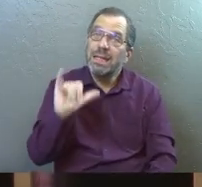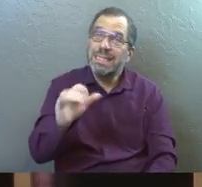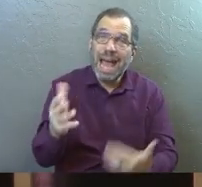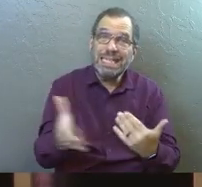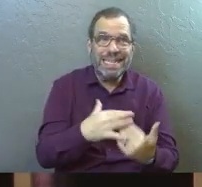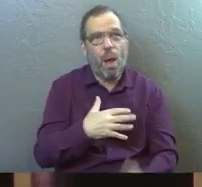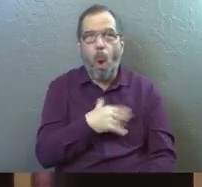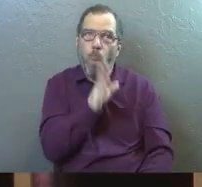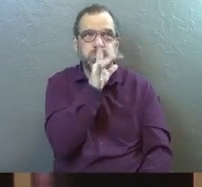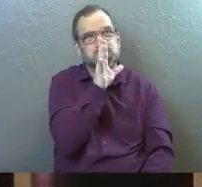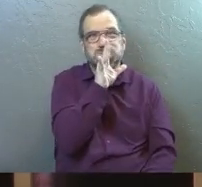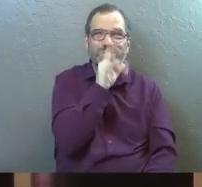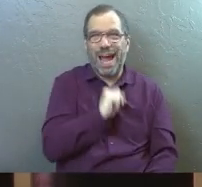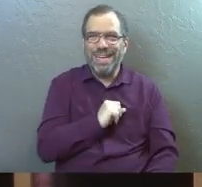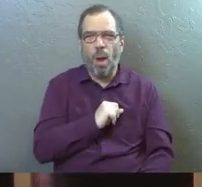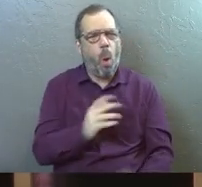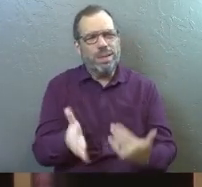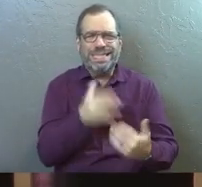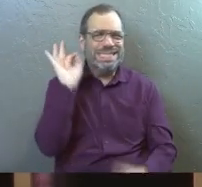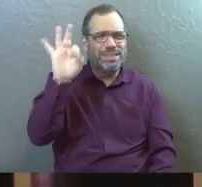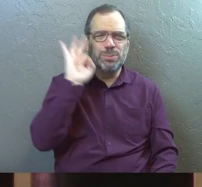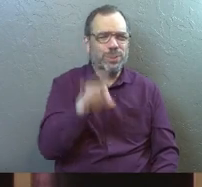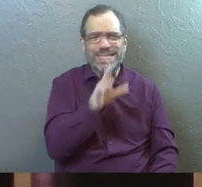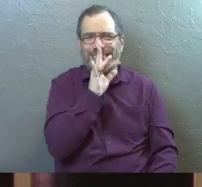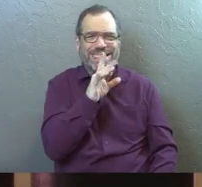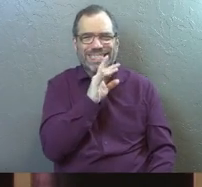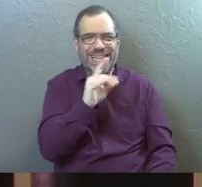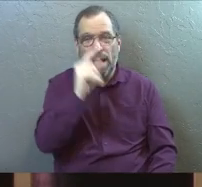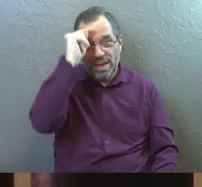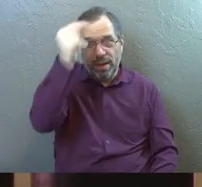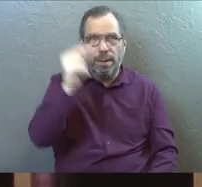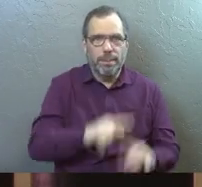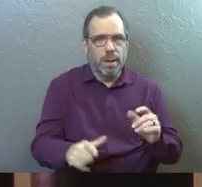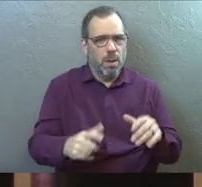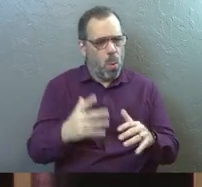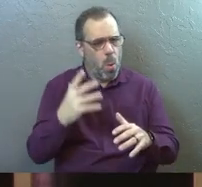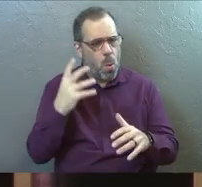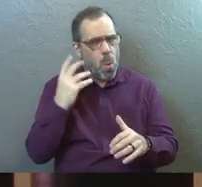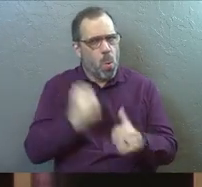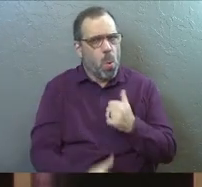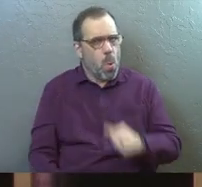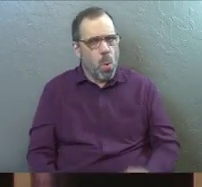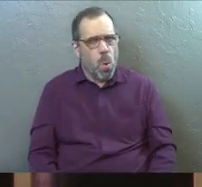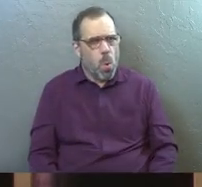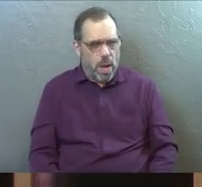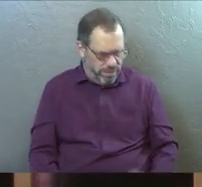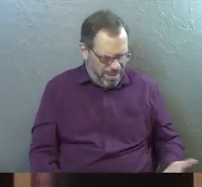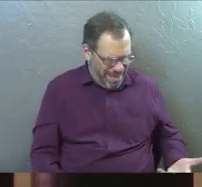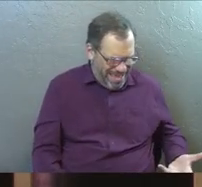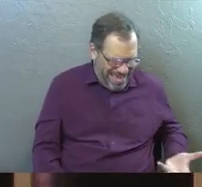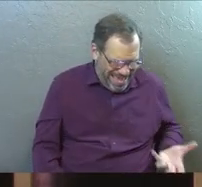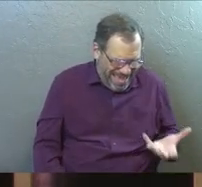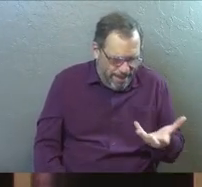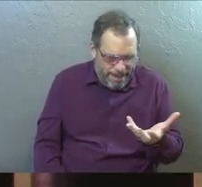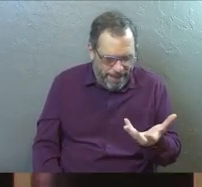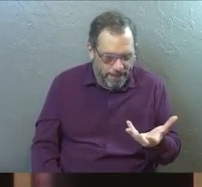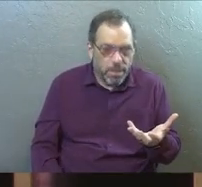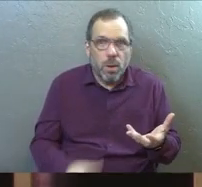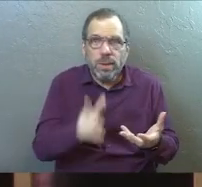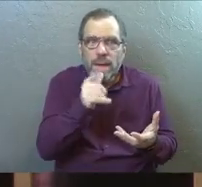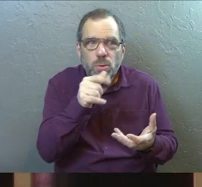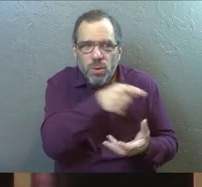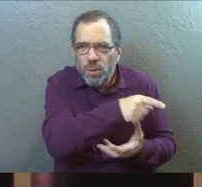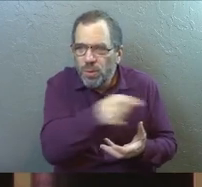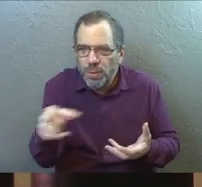easy to talk about in theory, isn't it? But it's tough. Even as we give, there's nobody in this